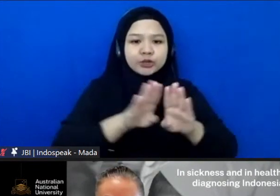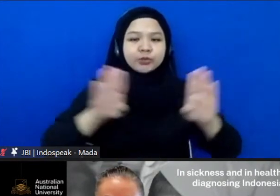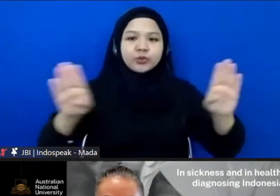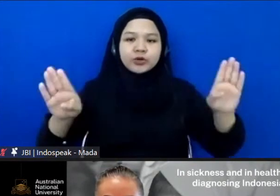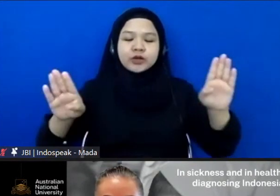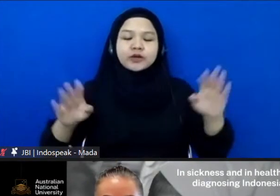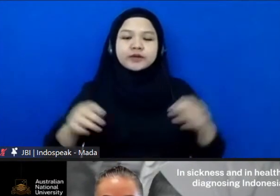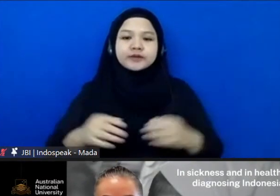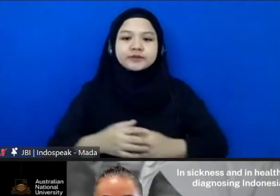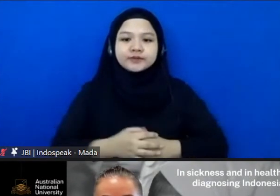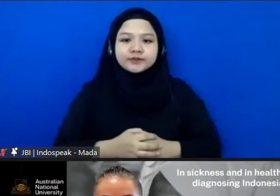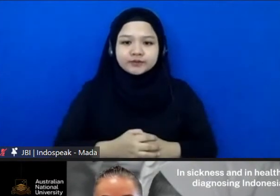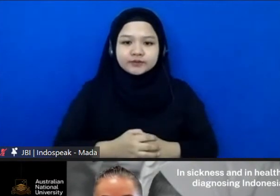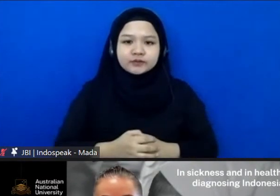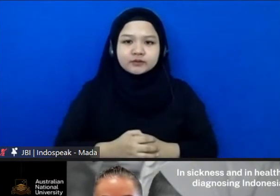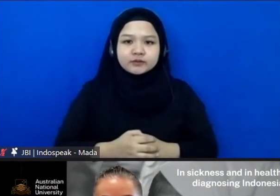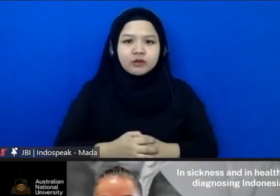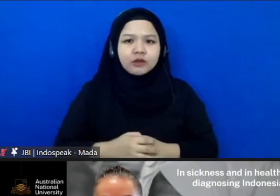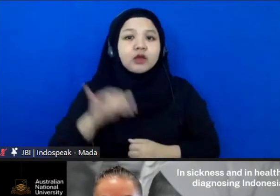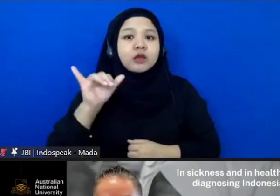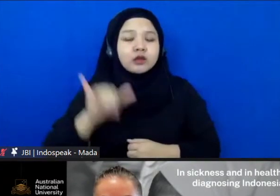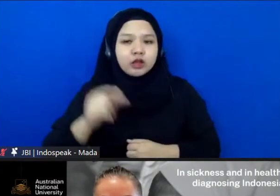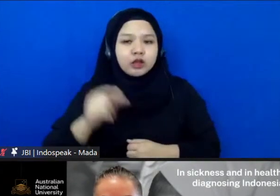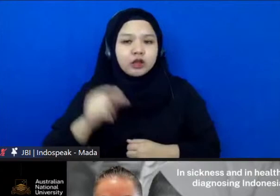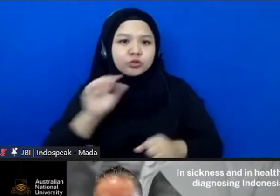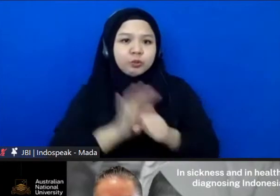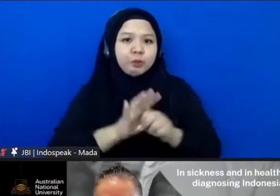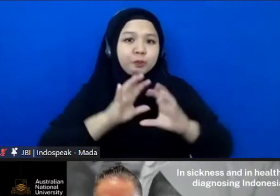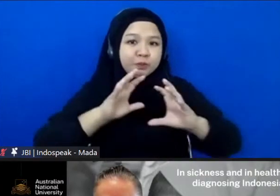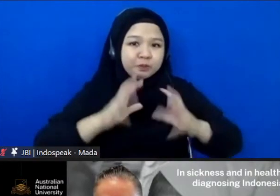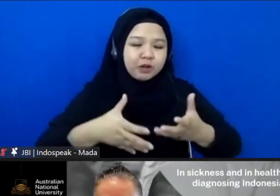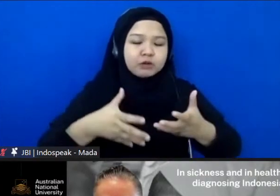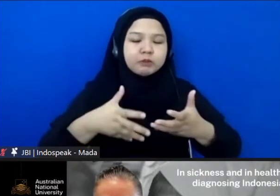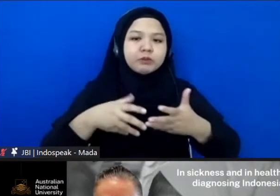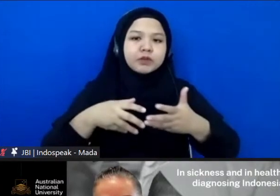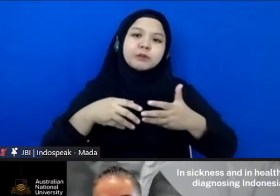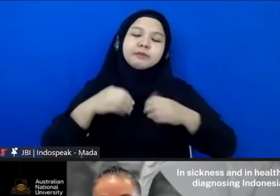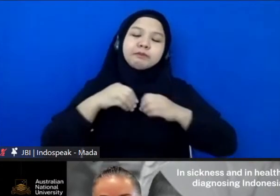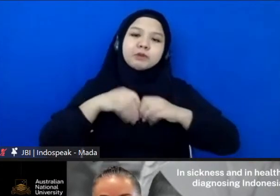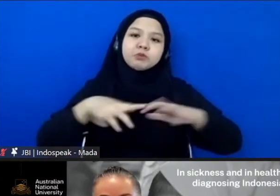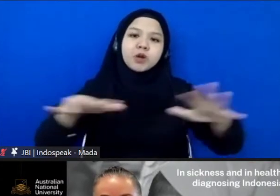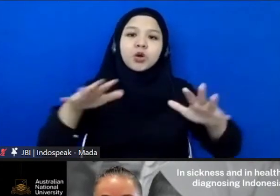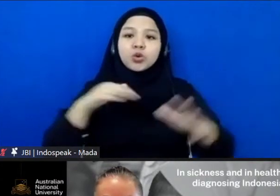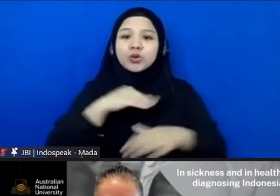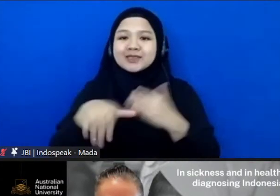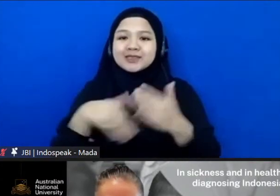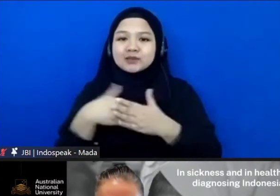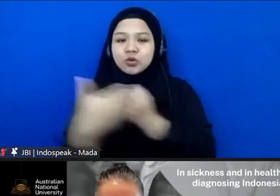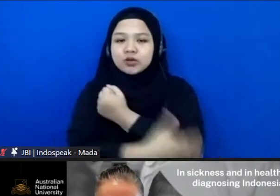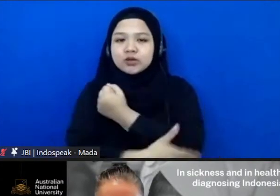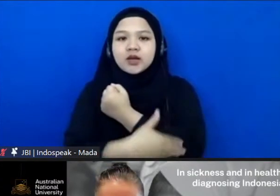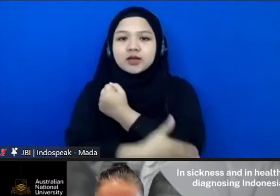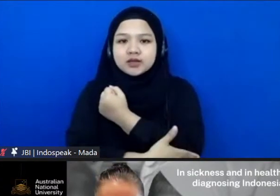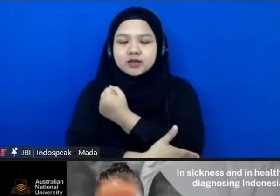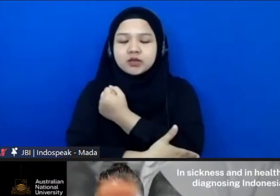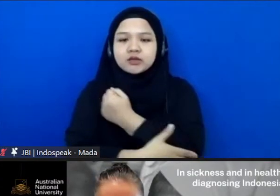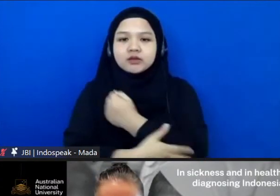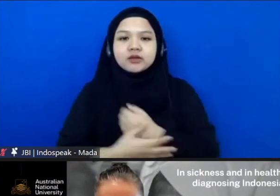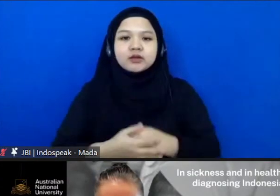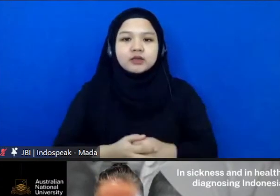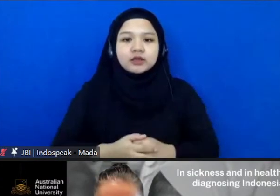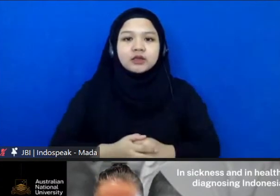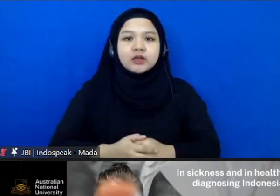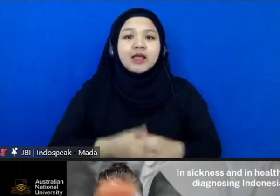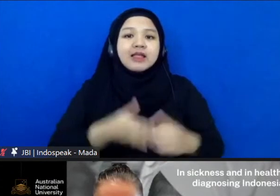immense challenges for all of us. Today, though, I want to acknowledge both the strength of our response to these